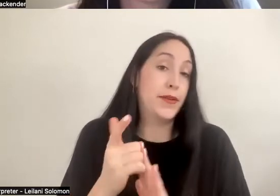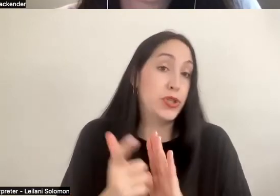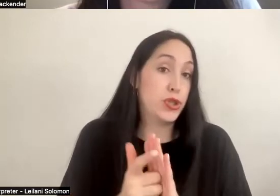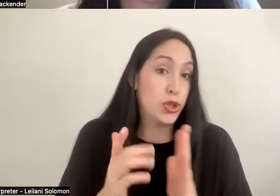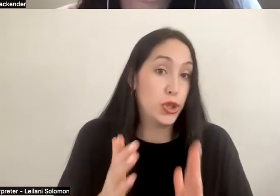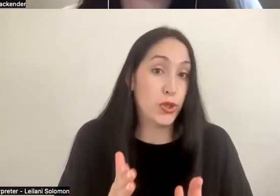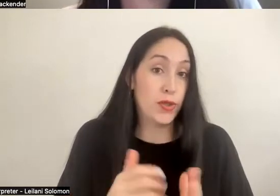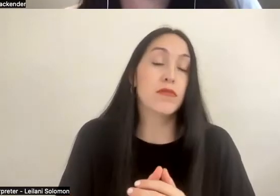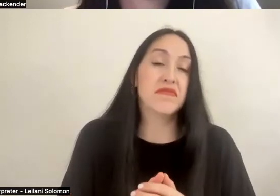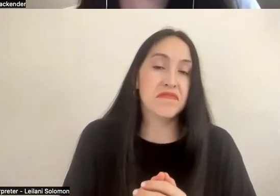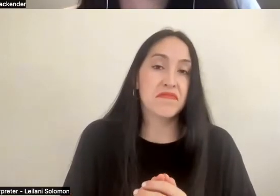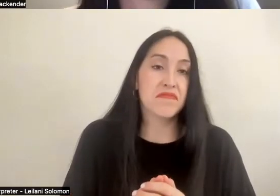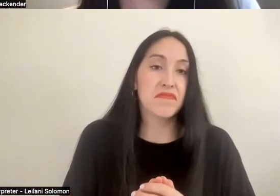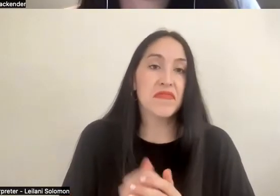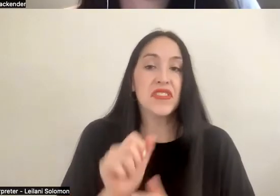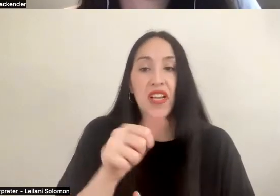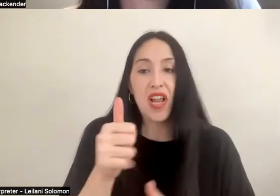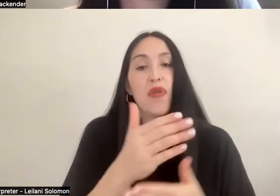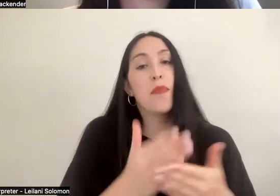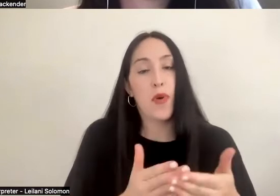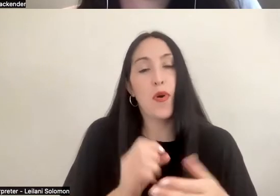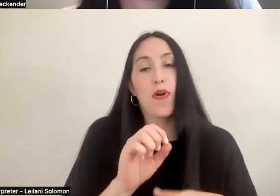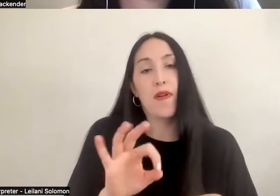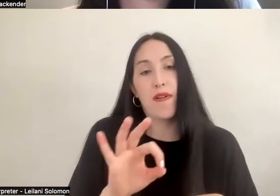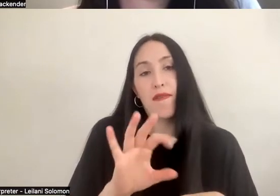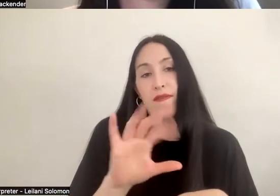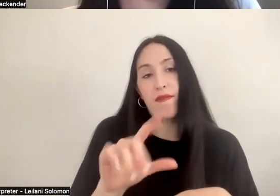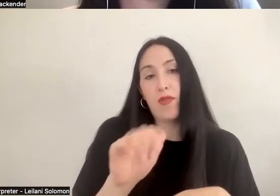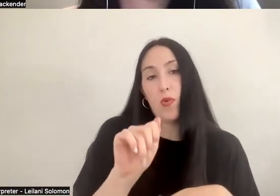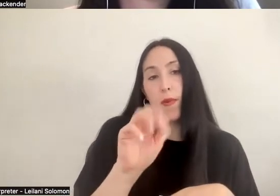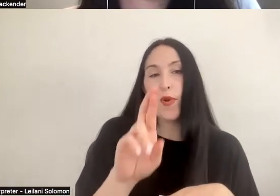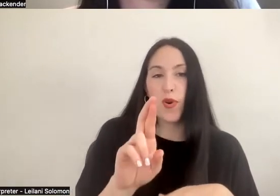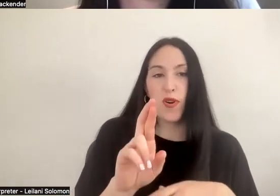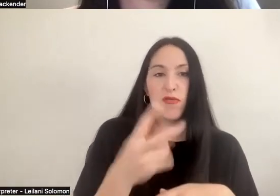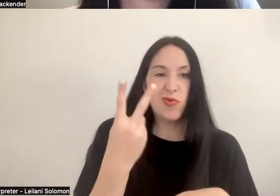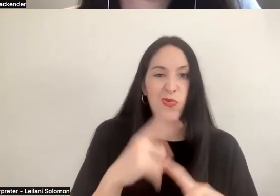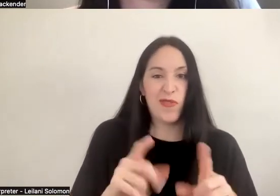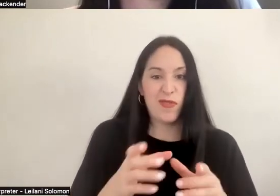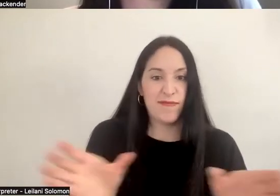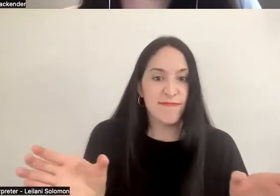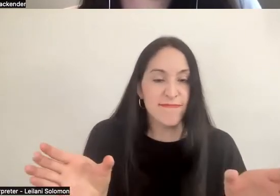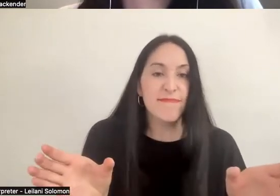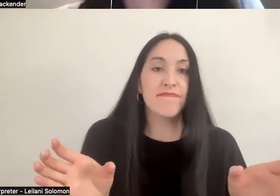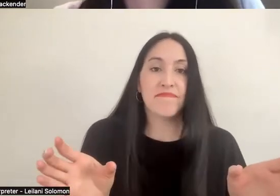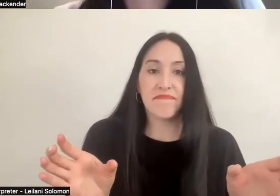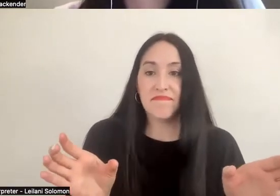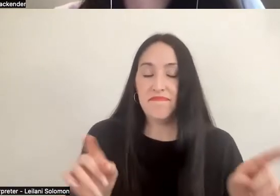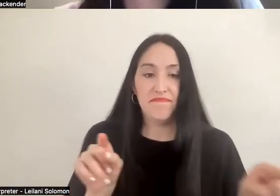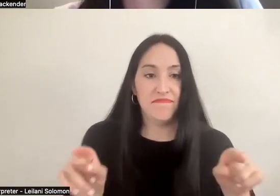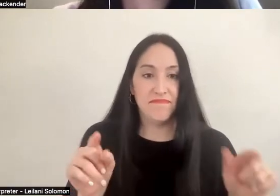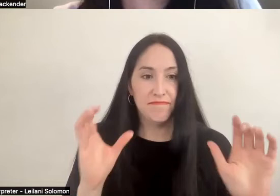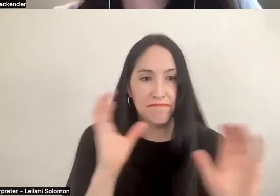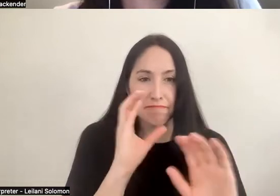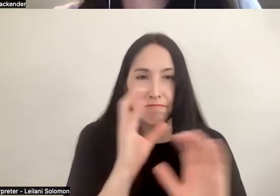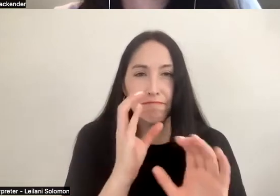another section within the Florida Bar is estate planning. So I would kind of seek out those practitioners who